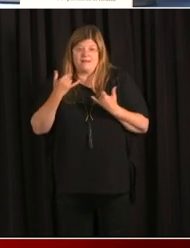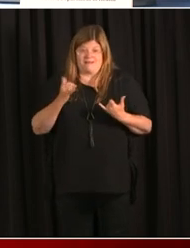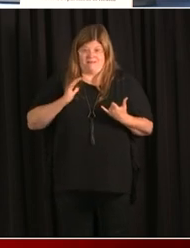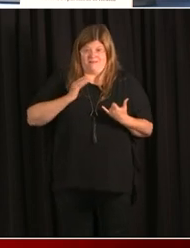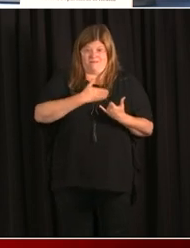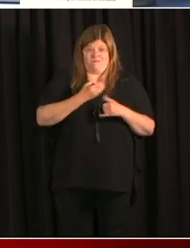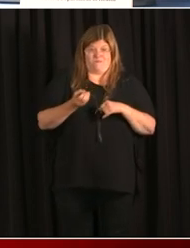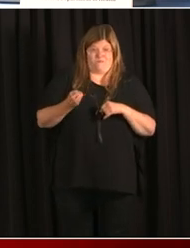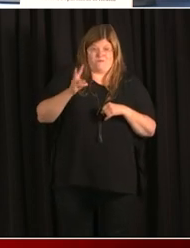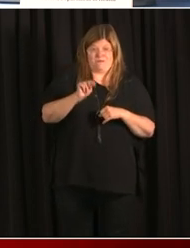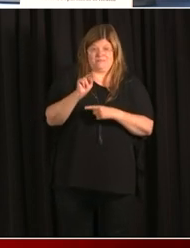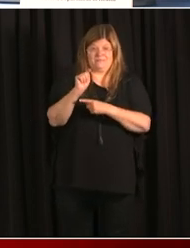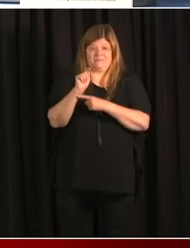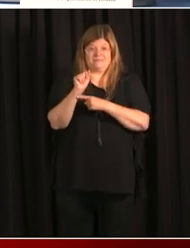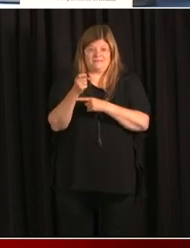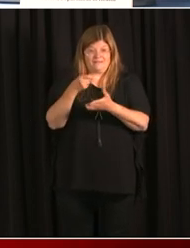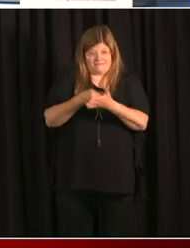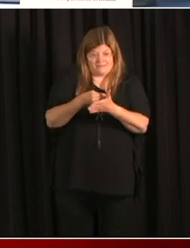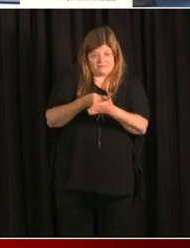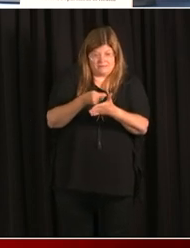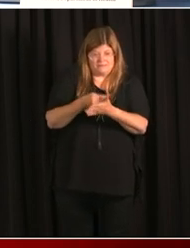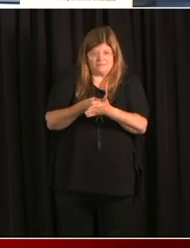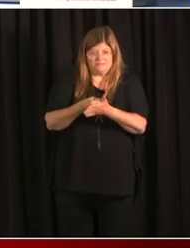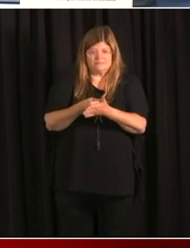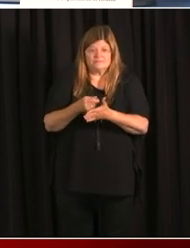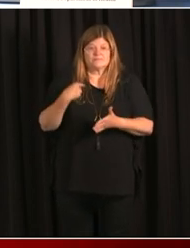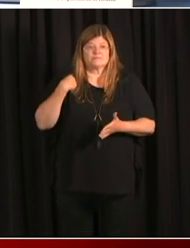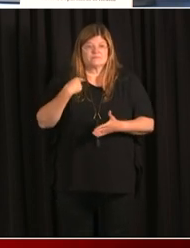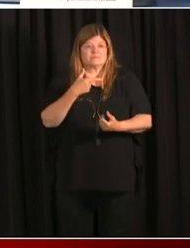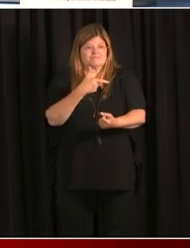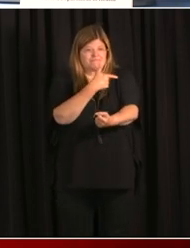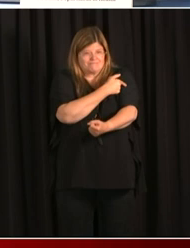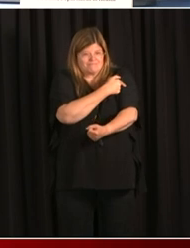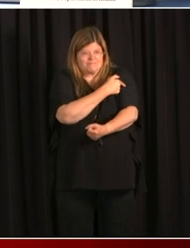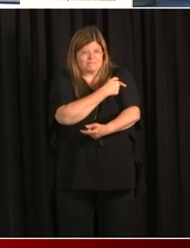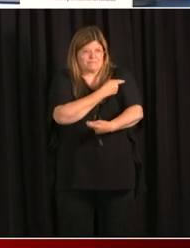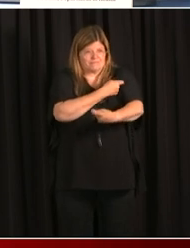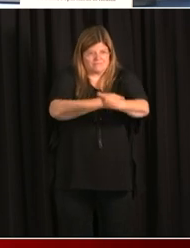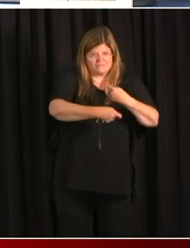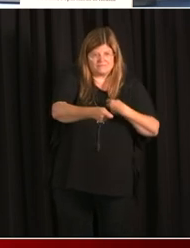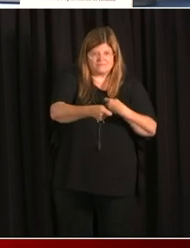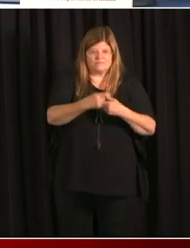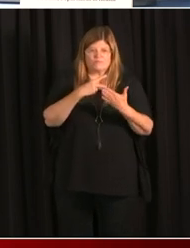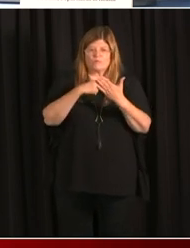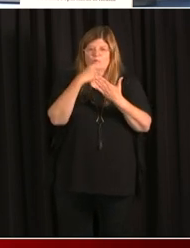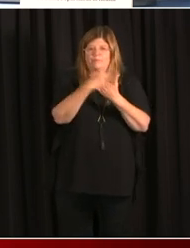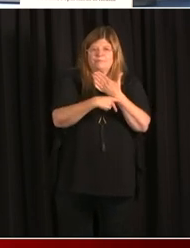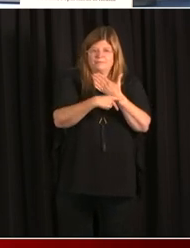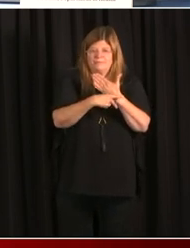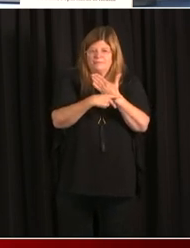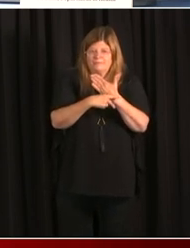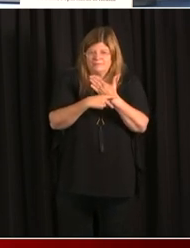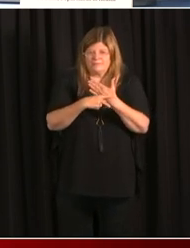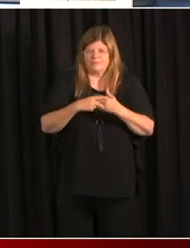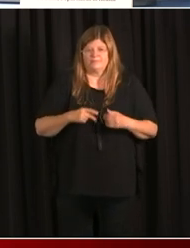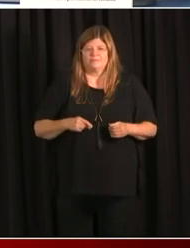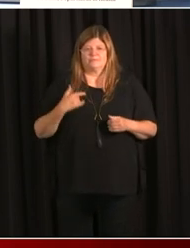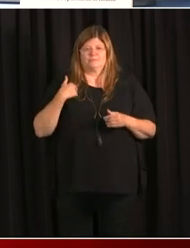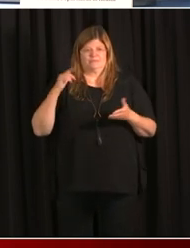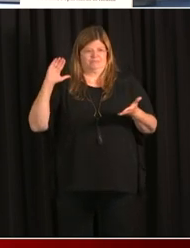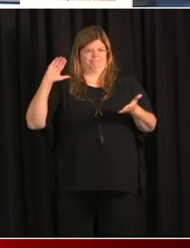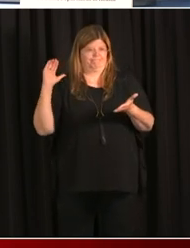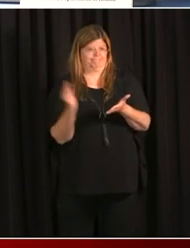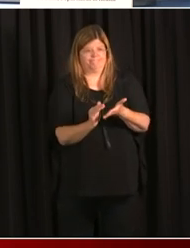a needle exchange program or a syringe services program, we have been able to decrease by 99% the number